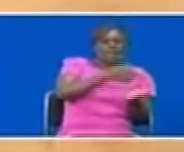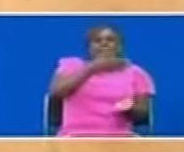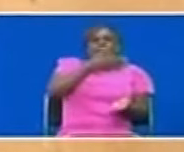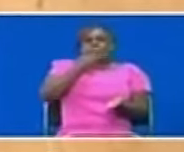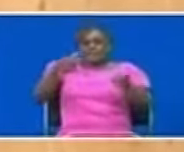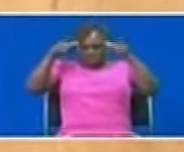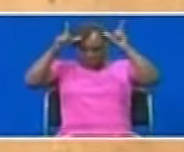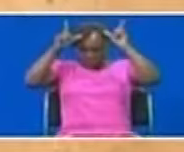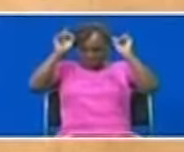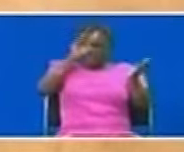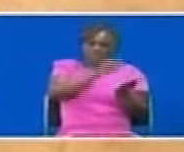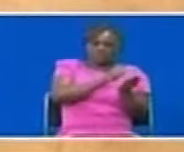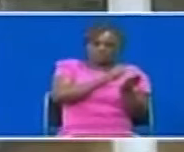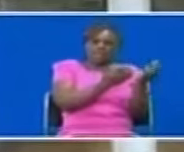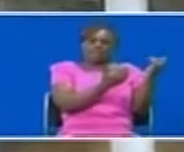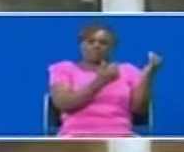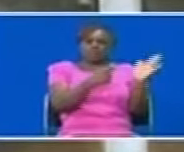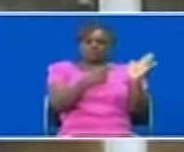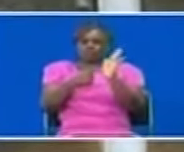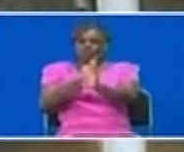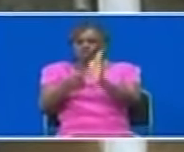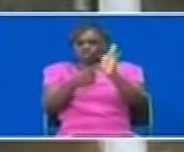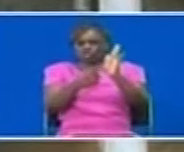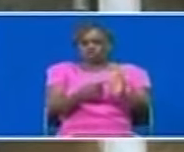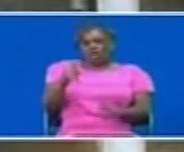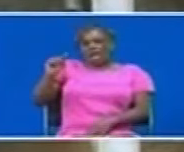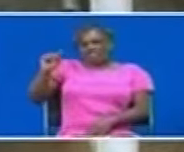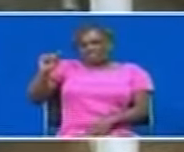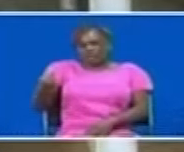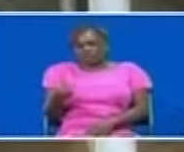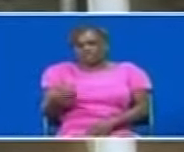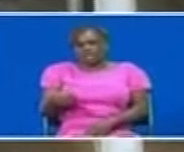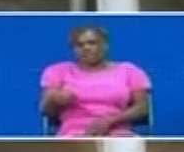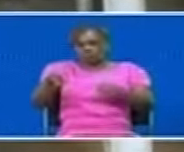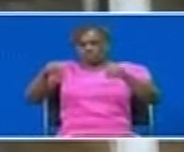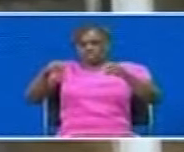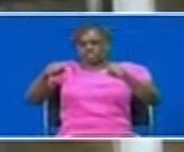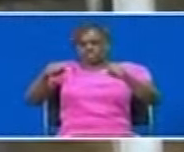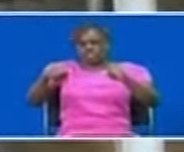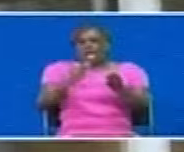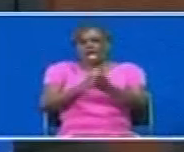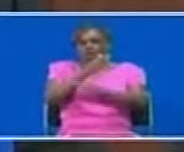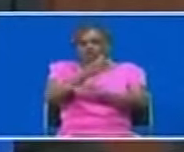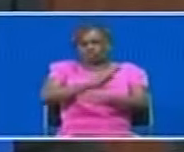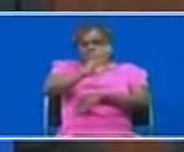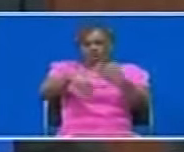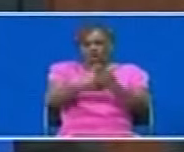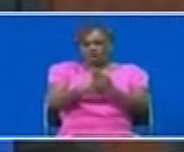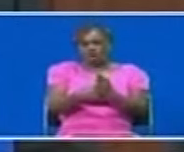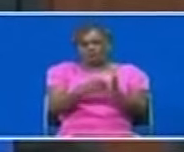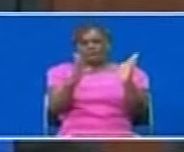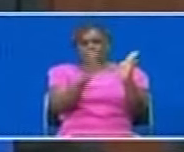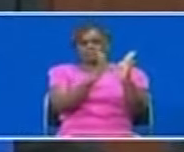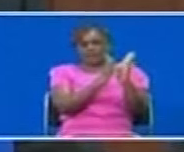livestock farms in the country expected to parade nearly 1,000 quality stocks from across all major breeds. The